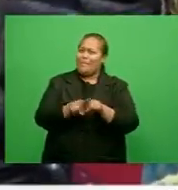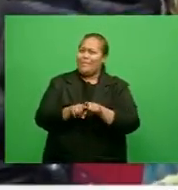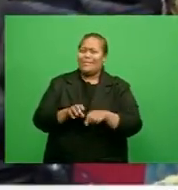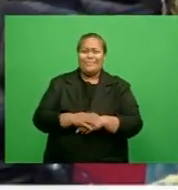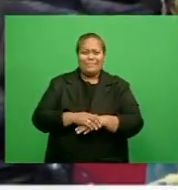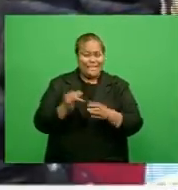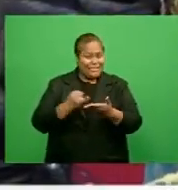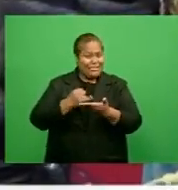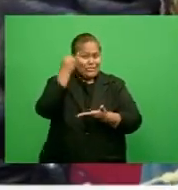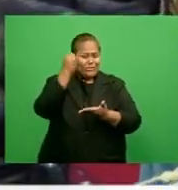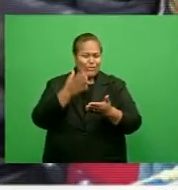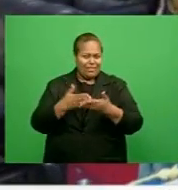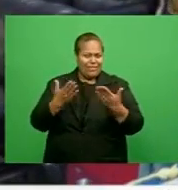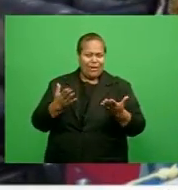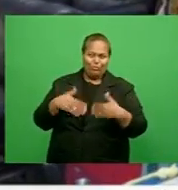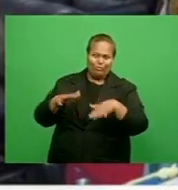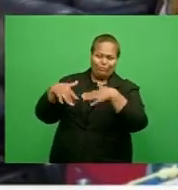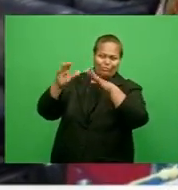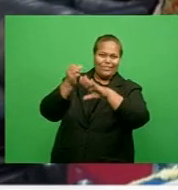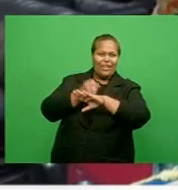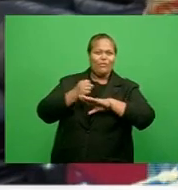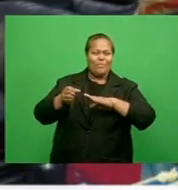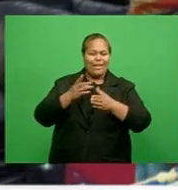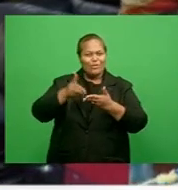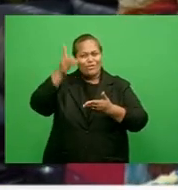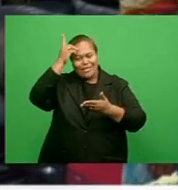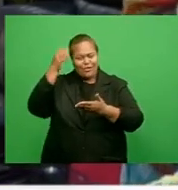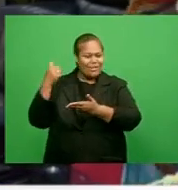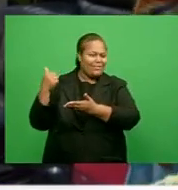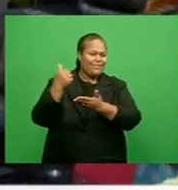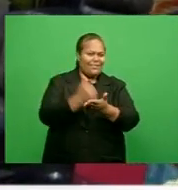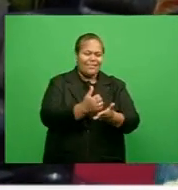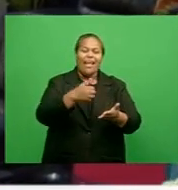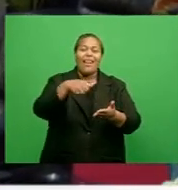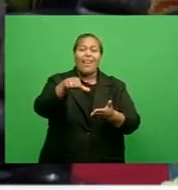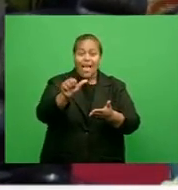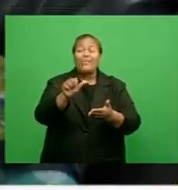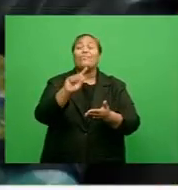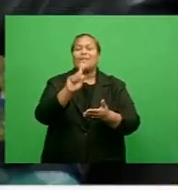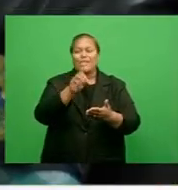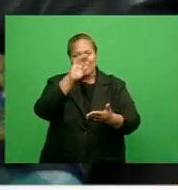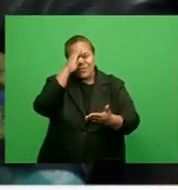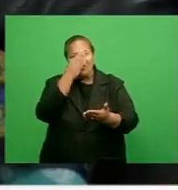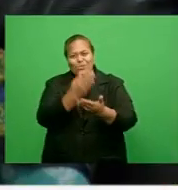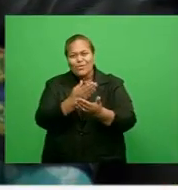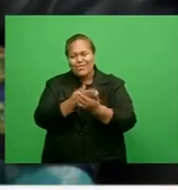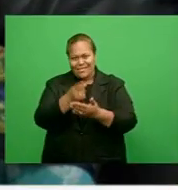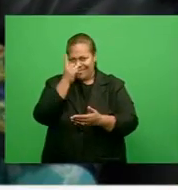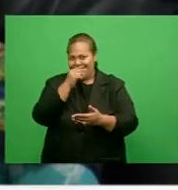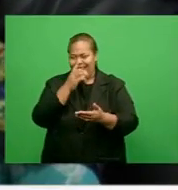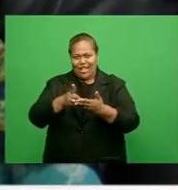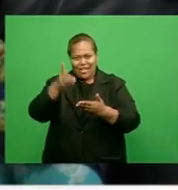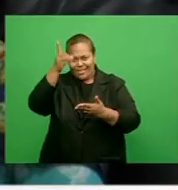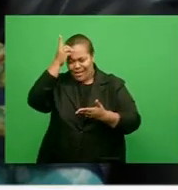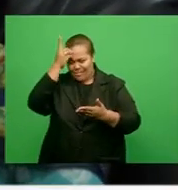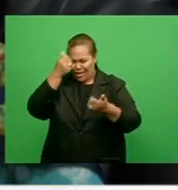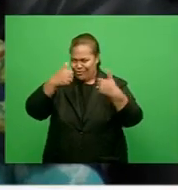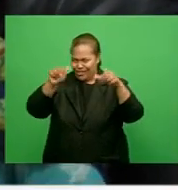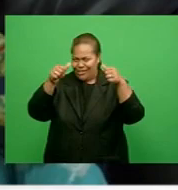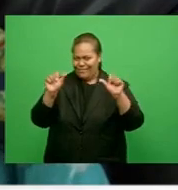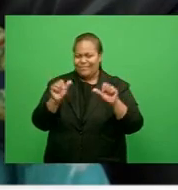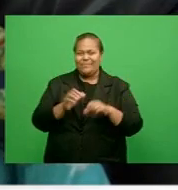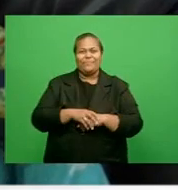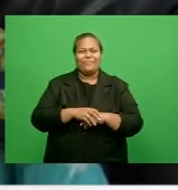is applauding the government's education assistance, allowing students to pursue their academic dreams. Acting Vice-Chancellor